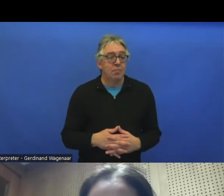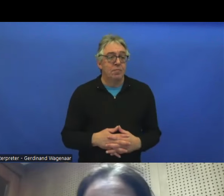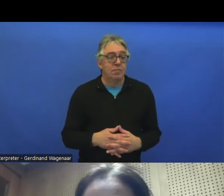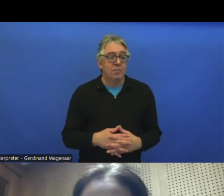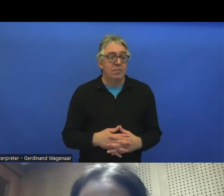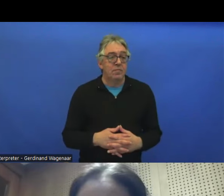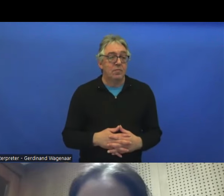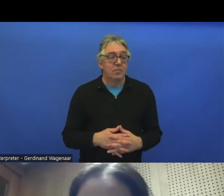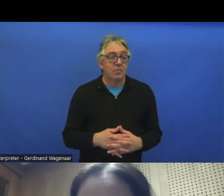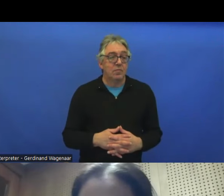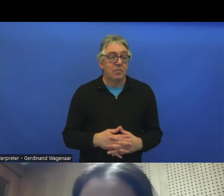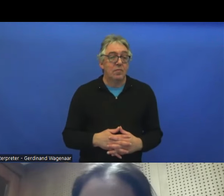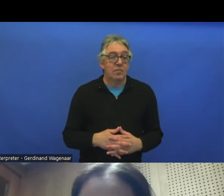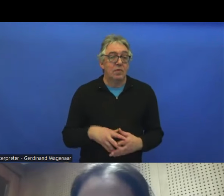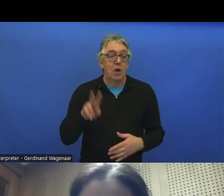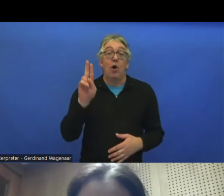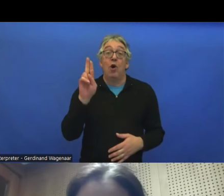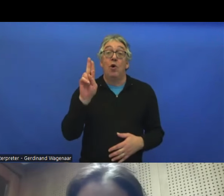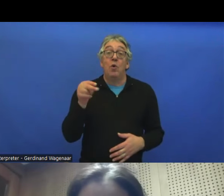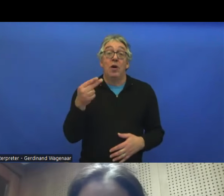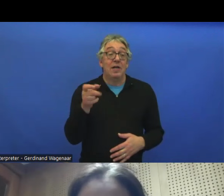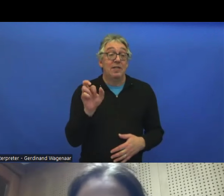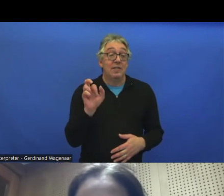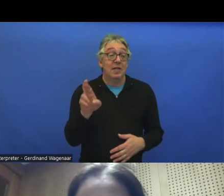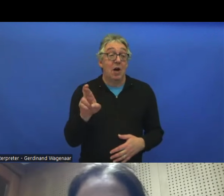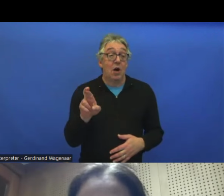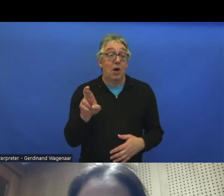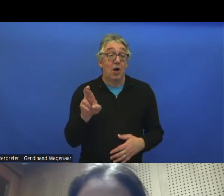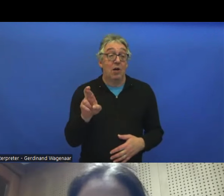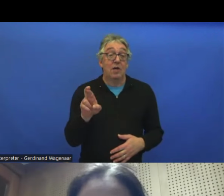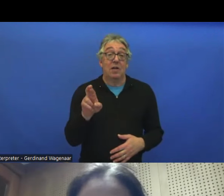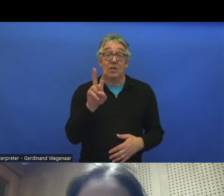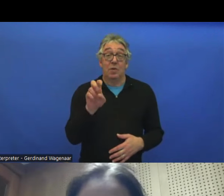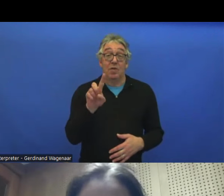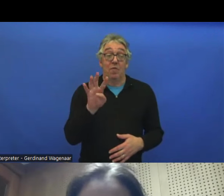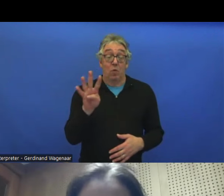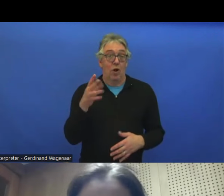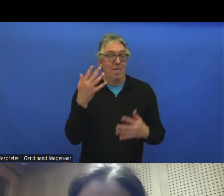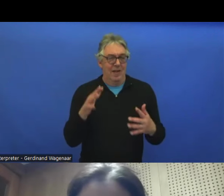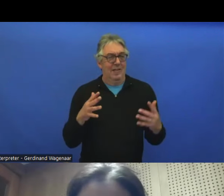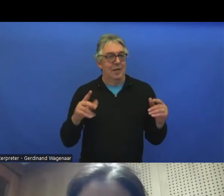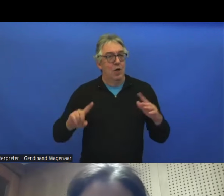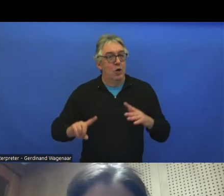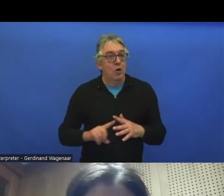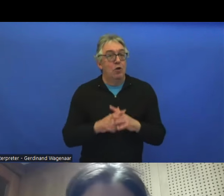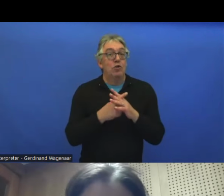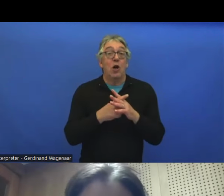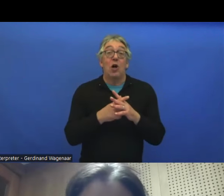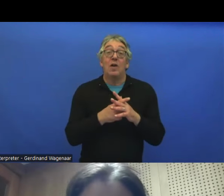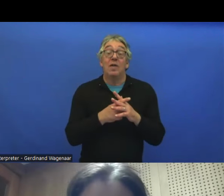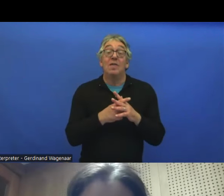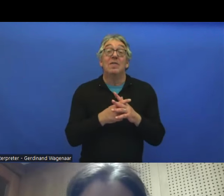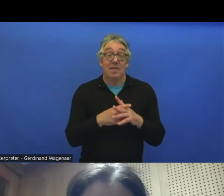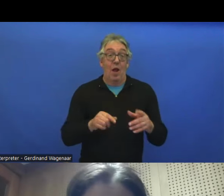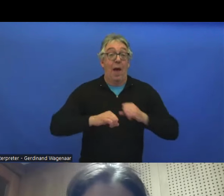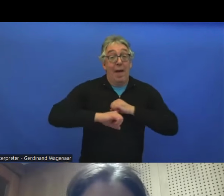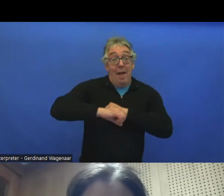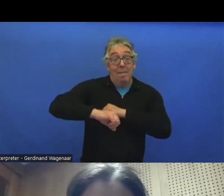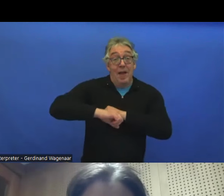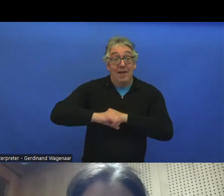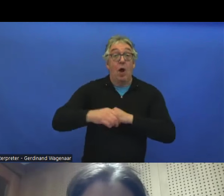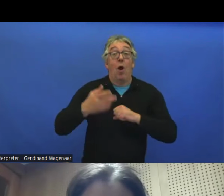UNHCR in 2014 launched a 10-year campaign to address statelessness by 2024. And that is,